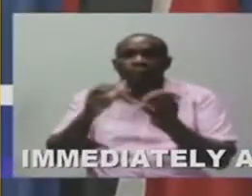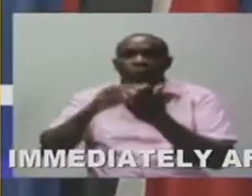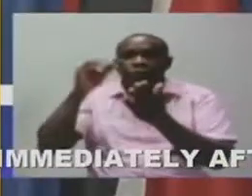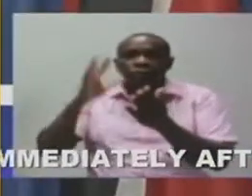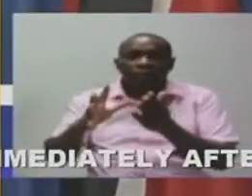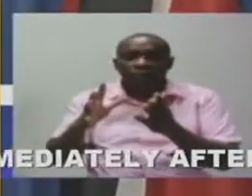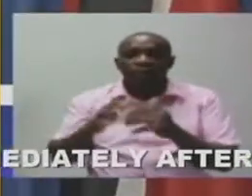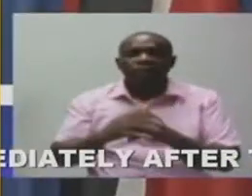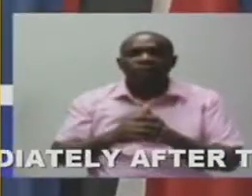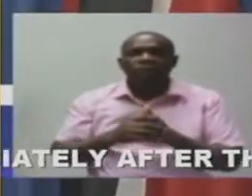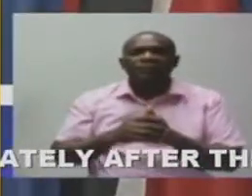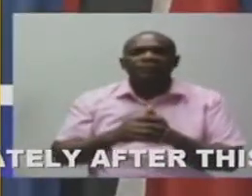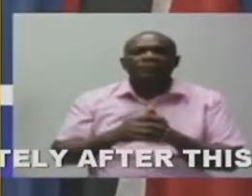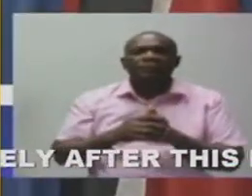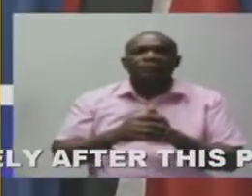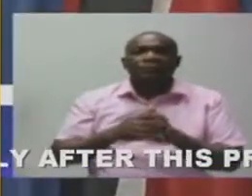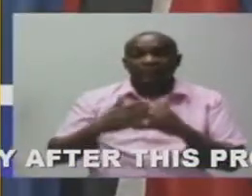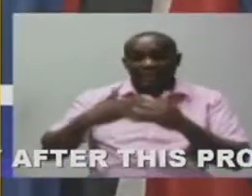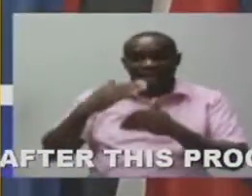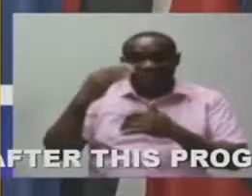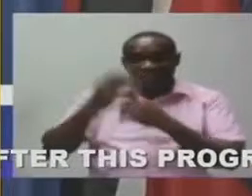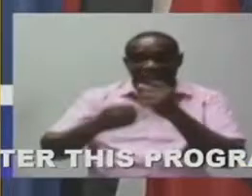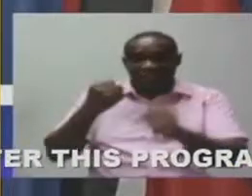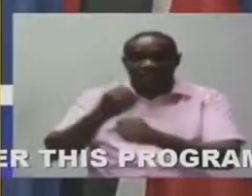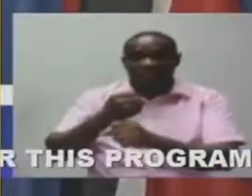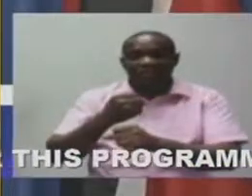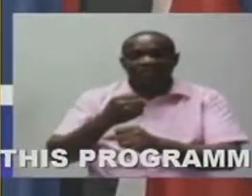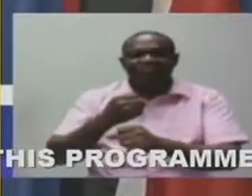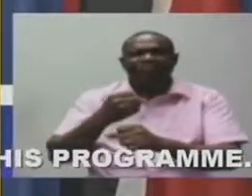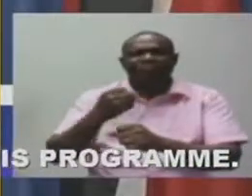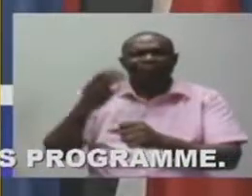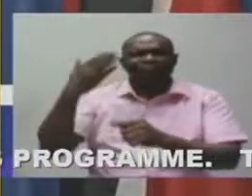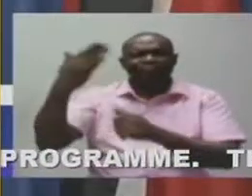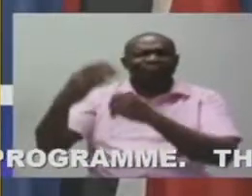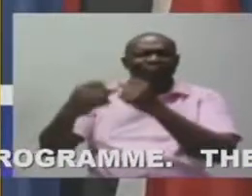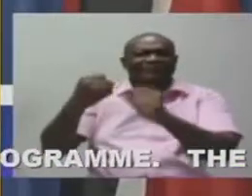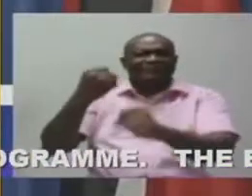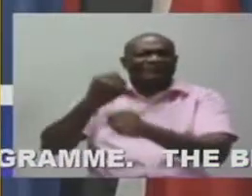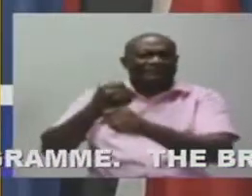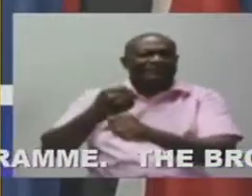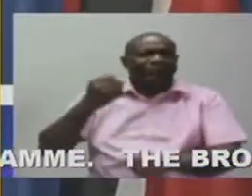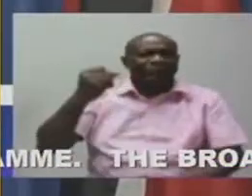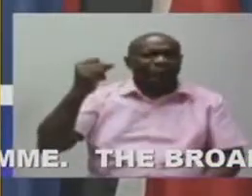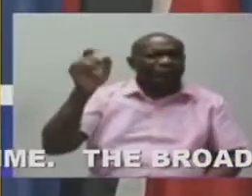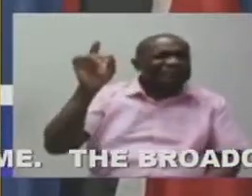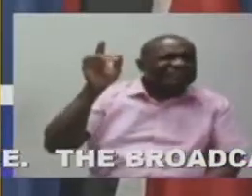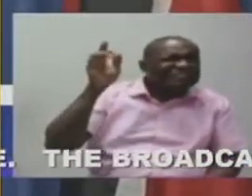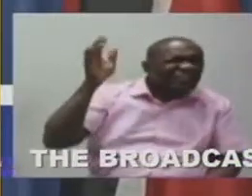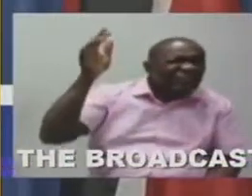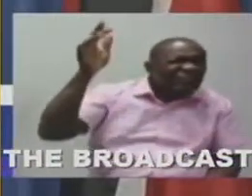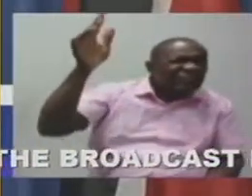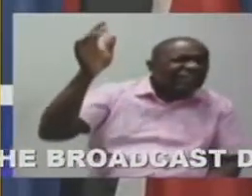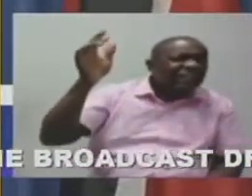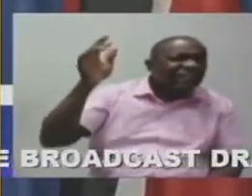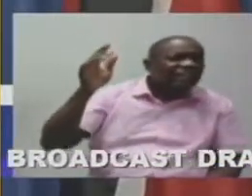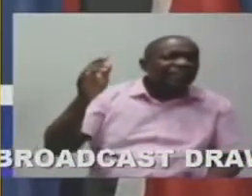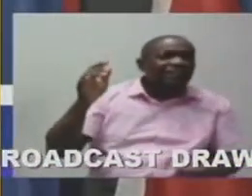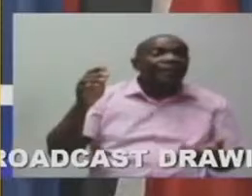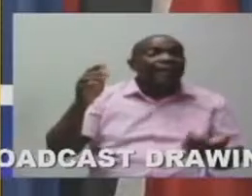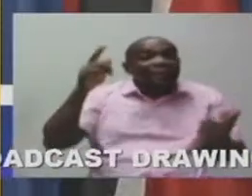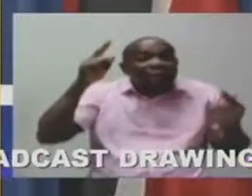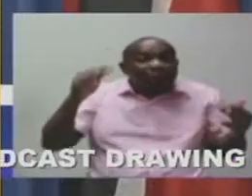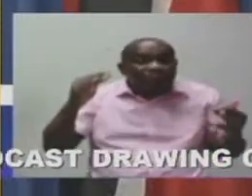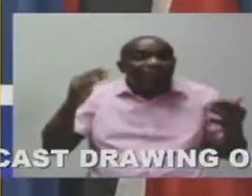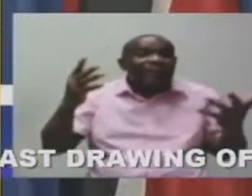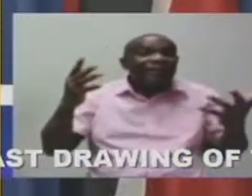so I wouldn't want to, we would want to. We did say January, and I'm hoping against all hope that in January we are not in